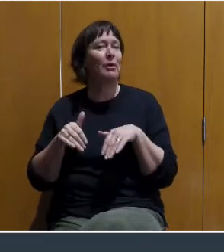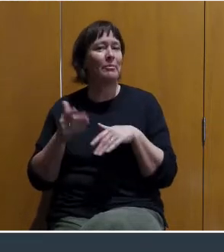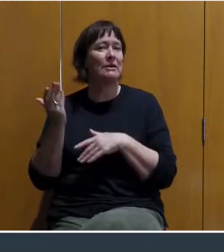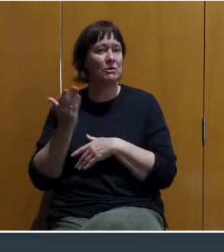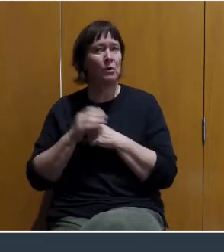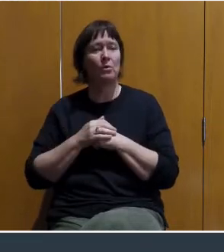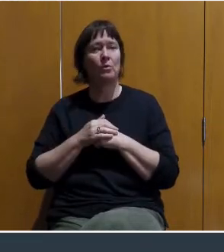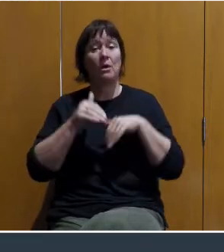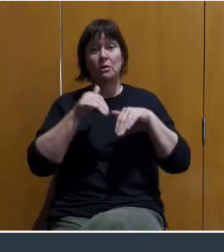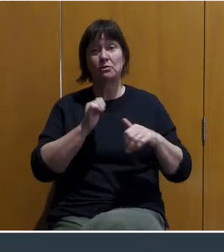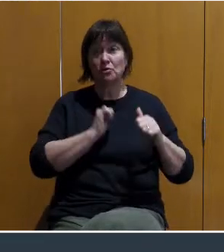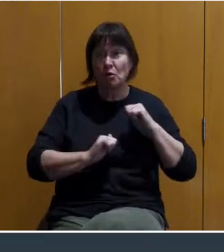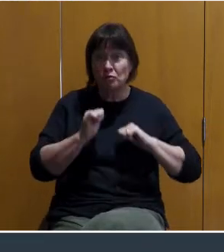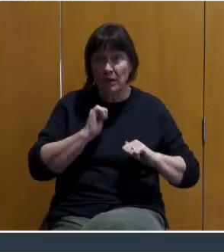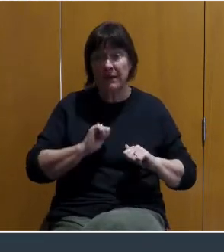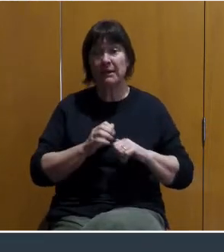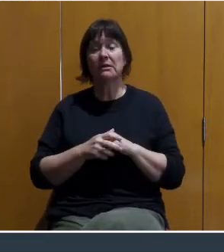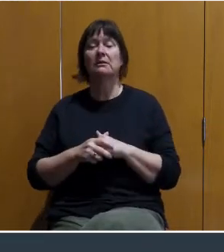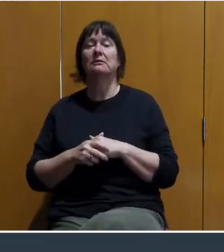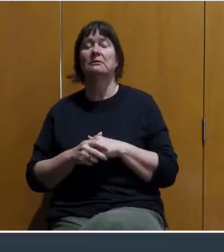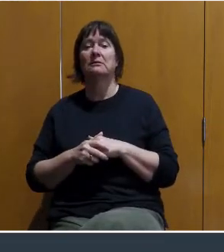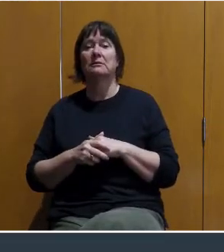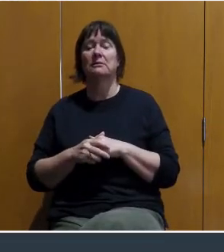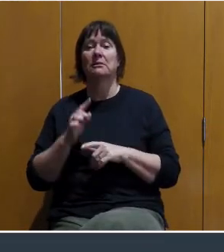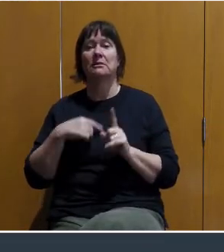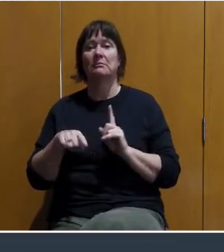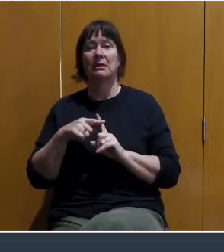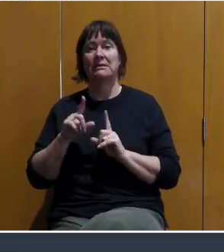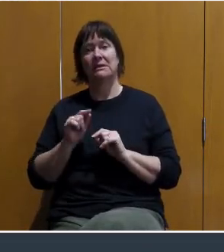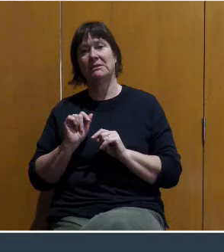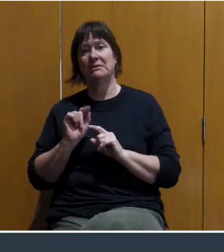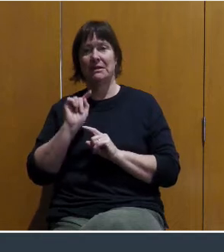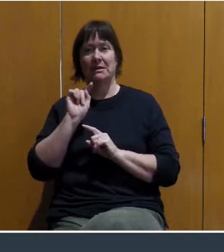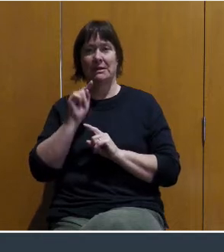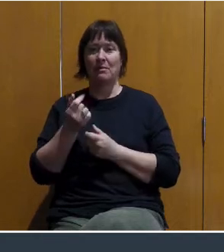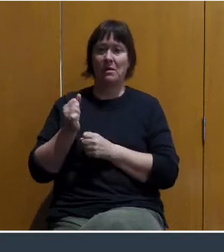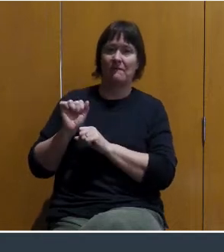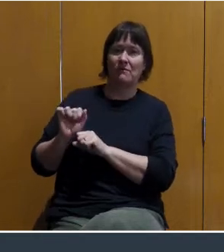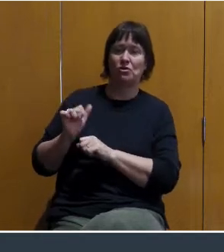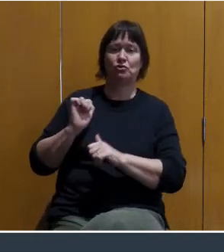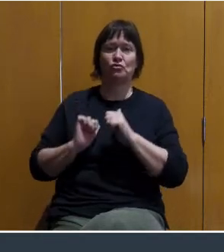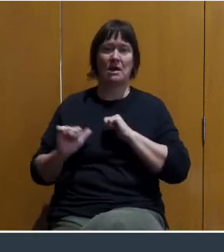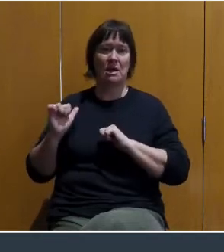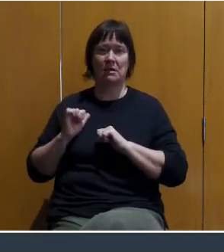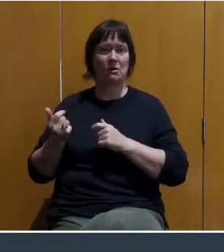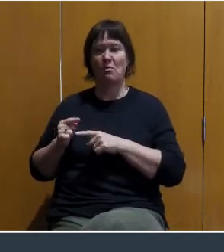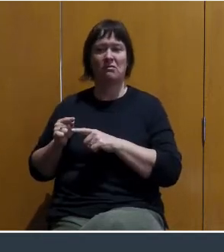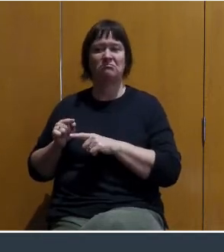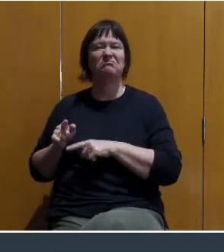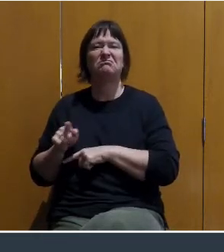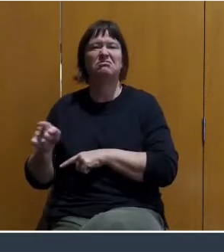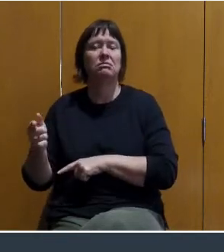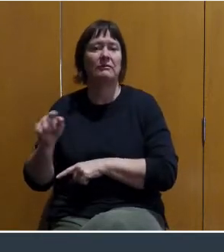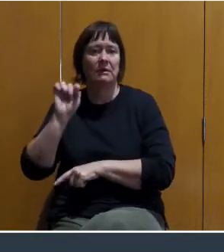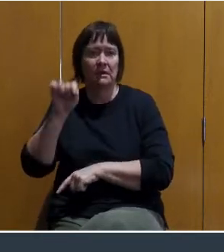dog training courses, and he has done his Kiwi aversion training. And